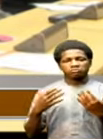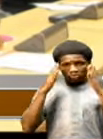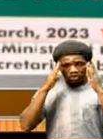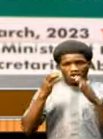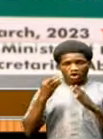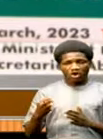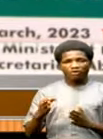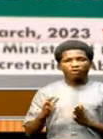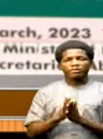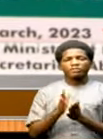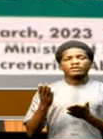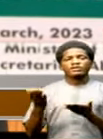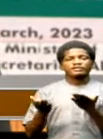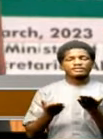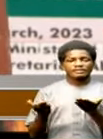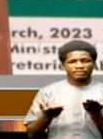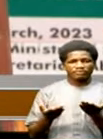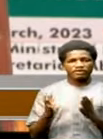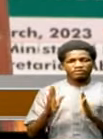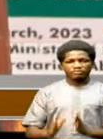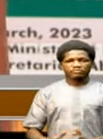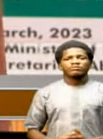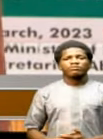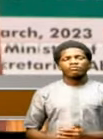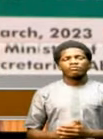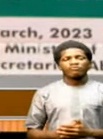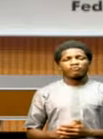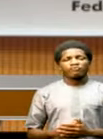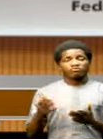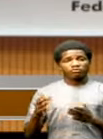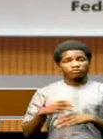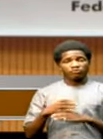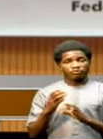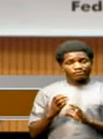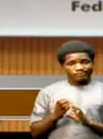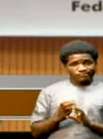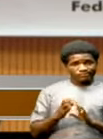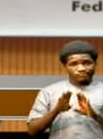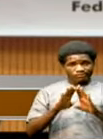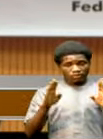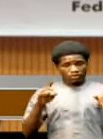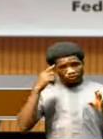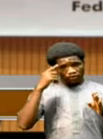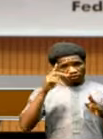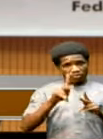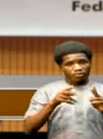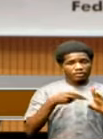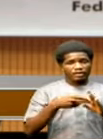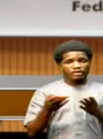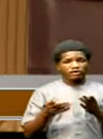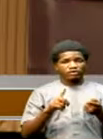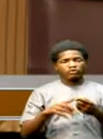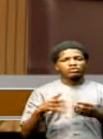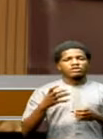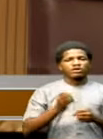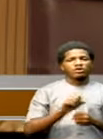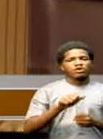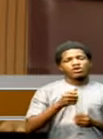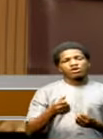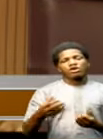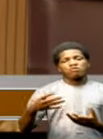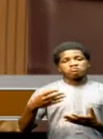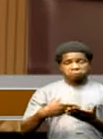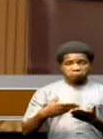of implementing government policies and programs. It creates a window for those in service to earn supplementary income to improve